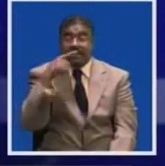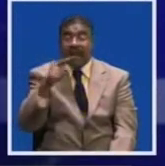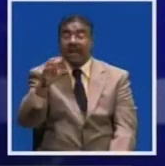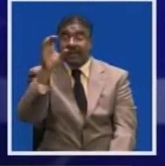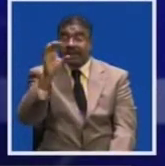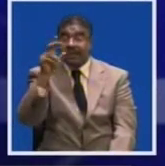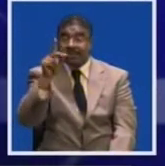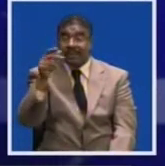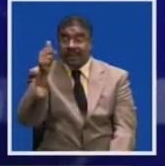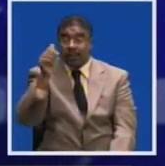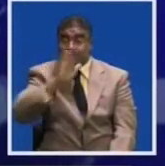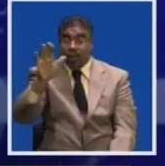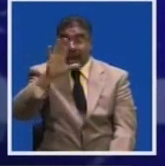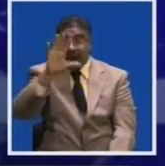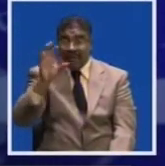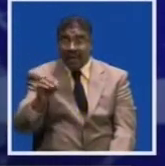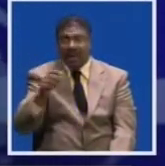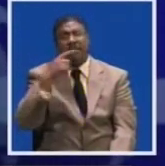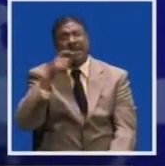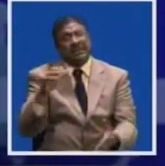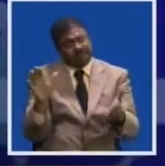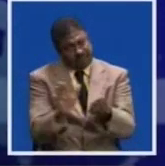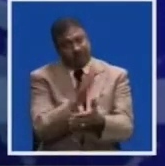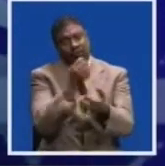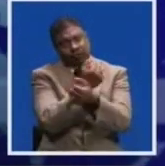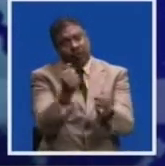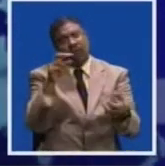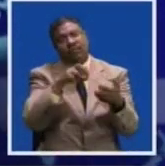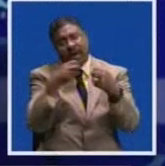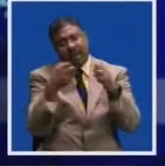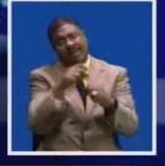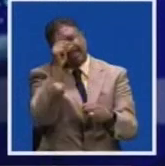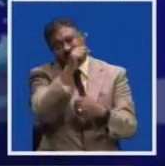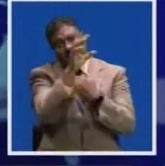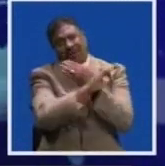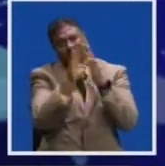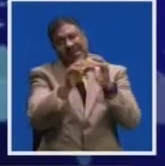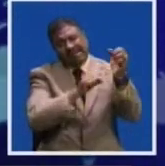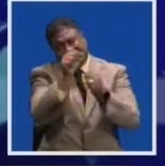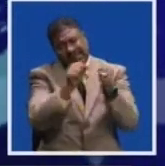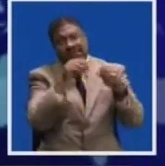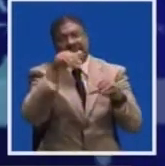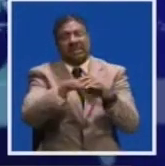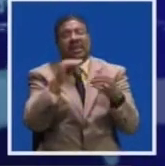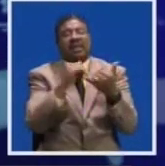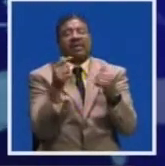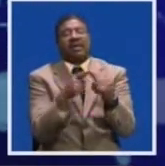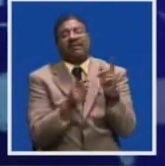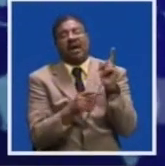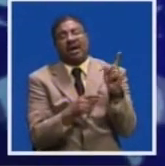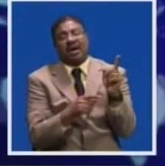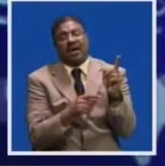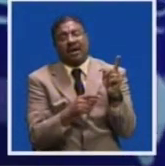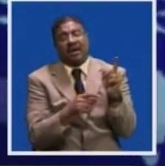African region to take quick action on the South African xenophobic attacks on African migrants. Mr. Daka, who is